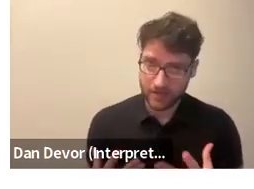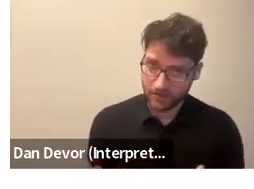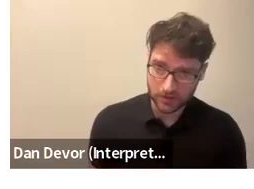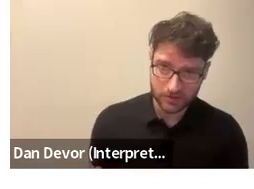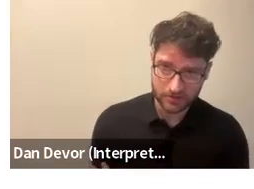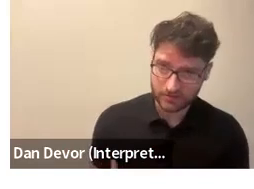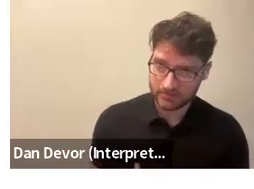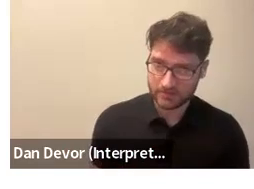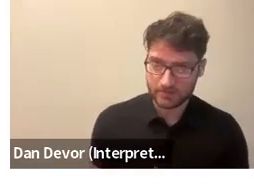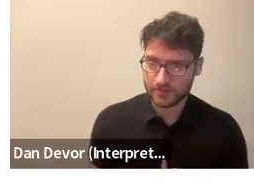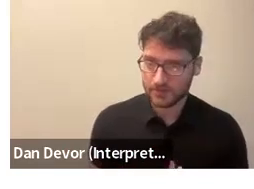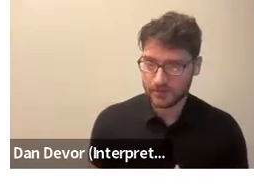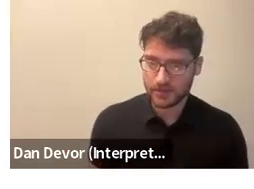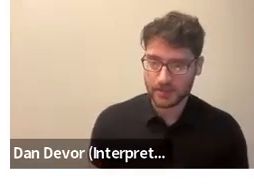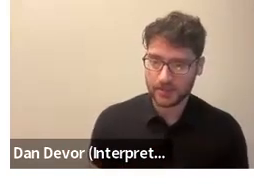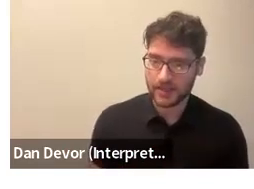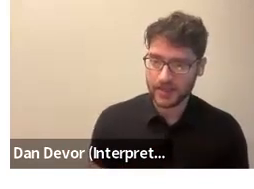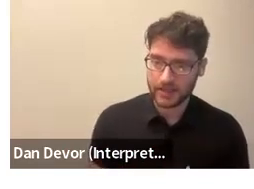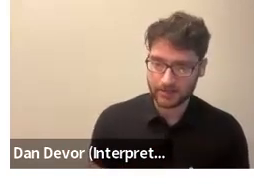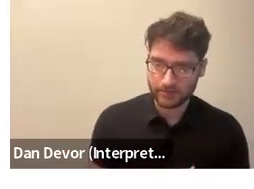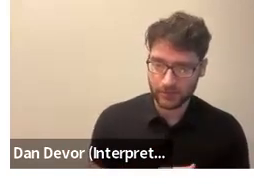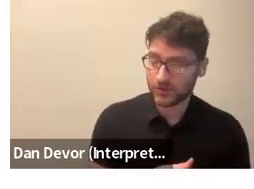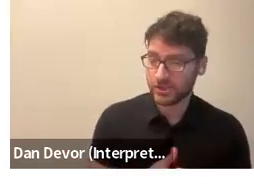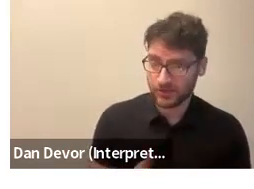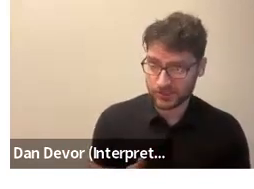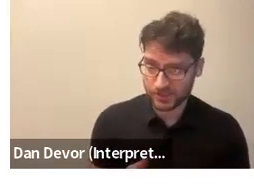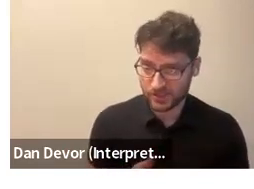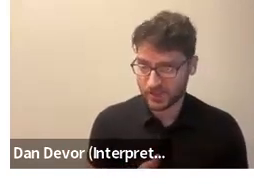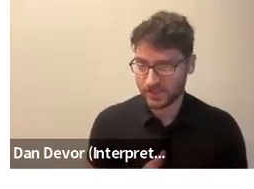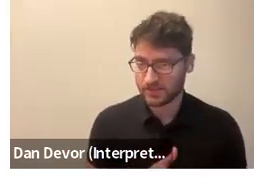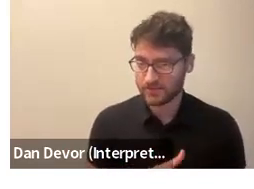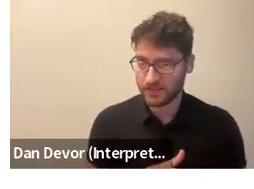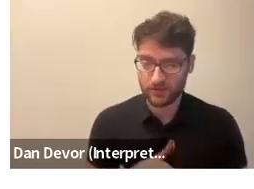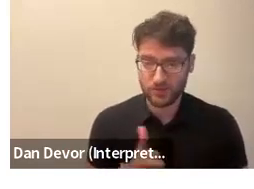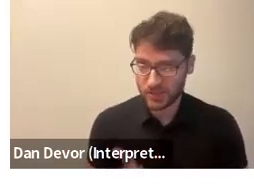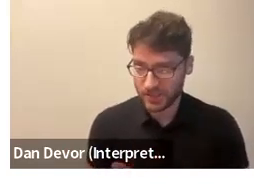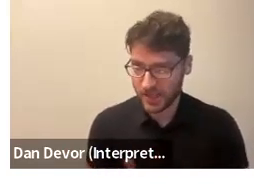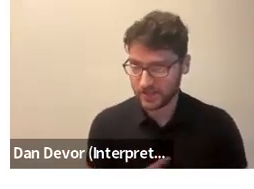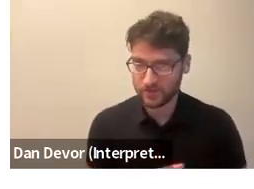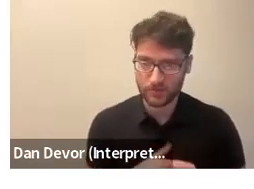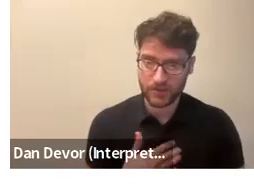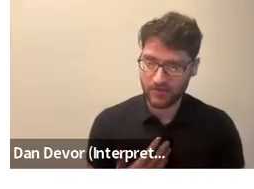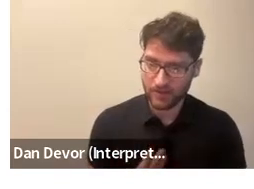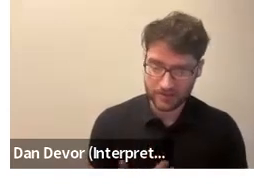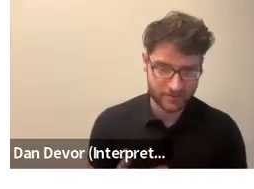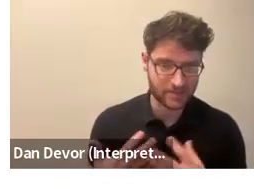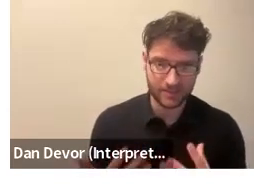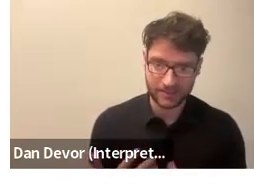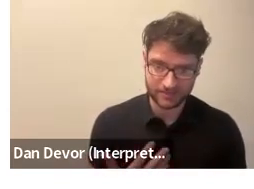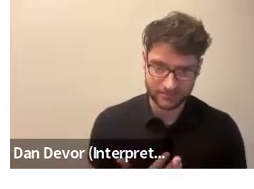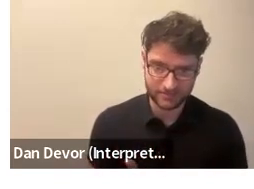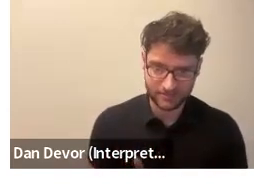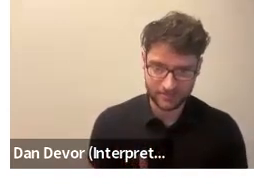So we have deaf culture, and through the generations, the deaf community and through deaf